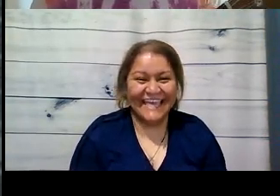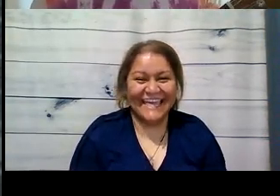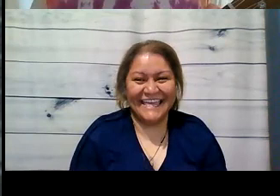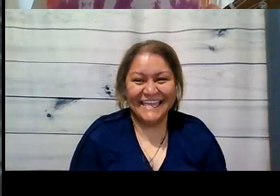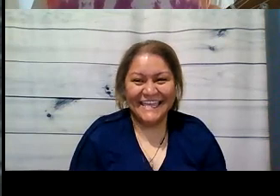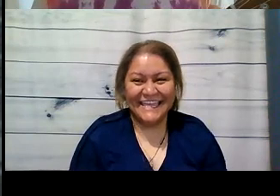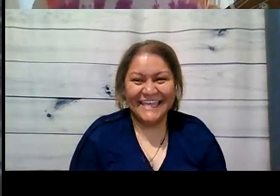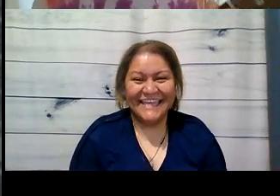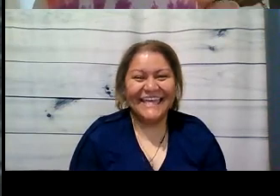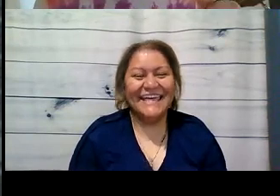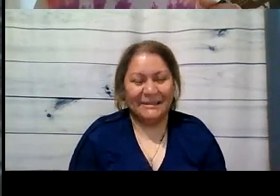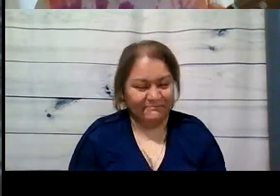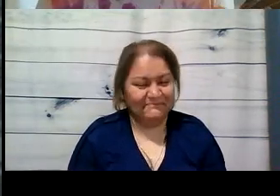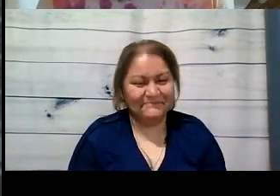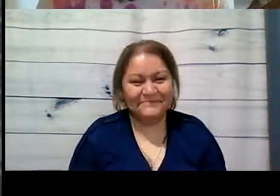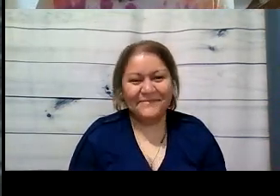You really made me run.